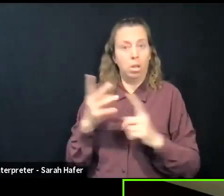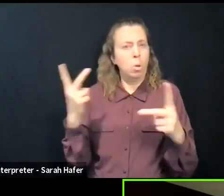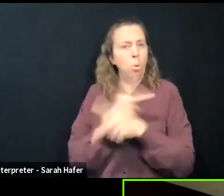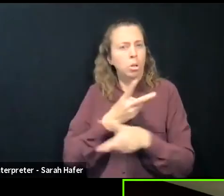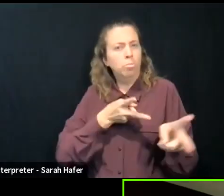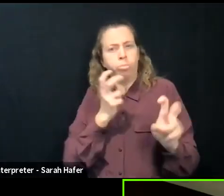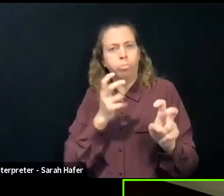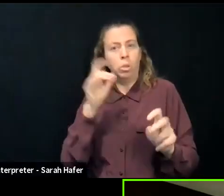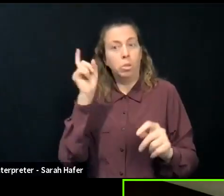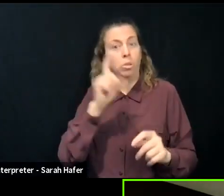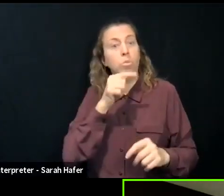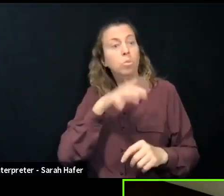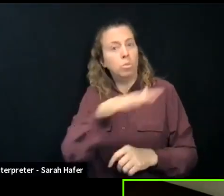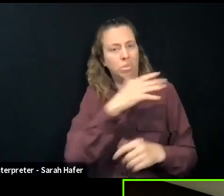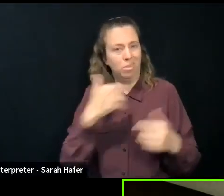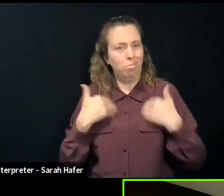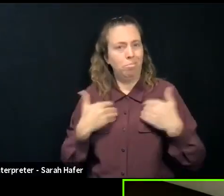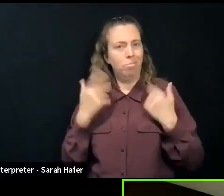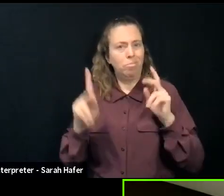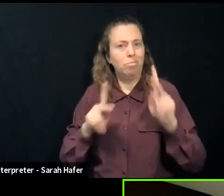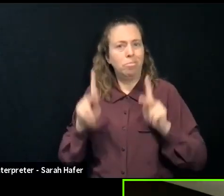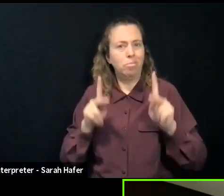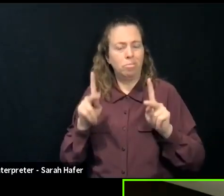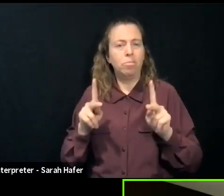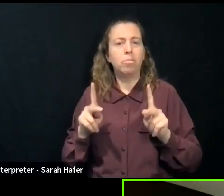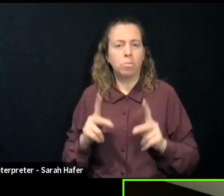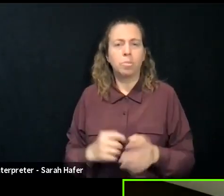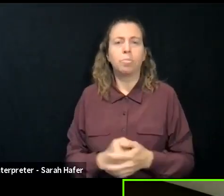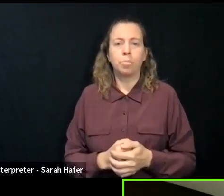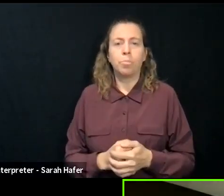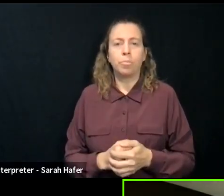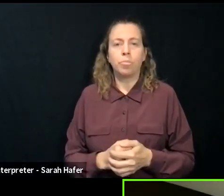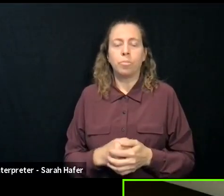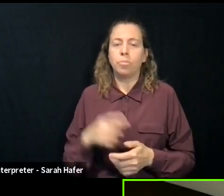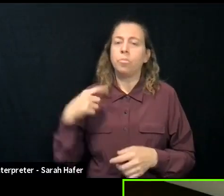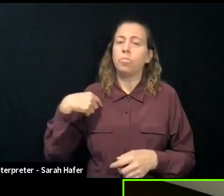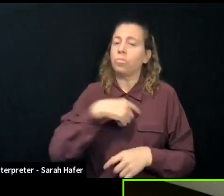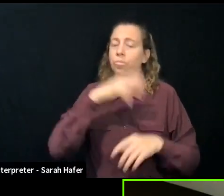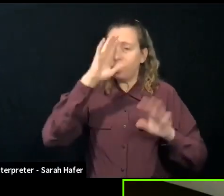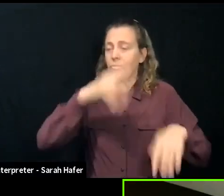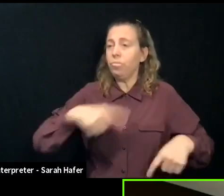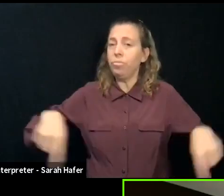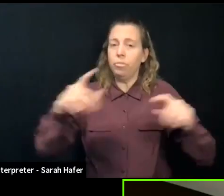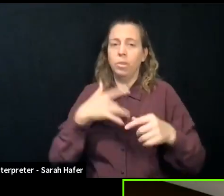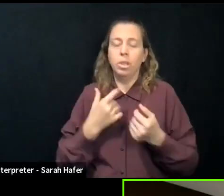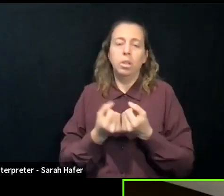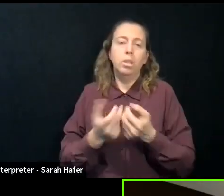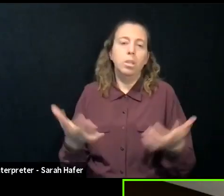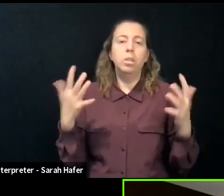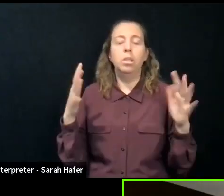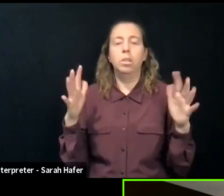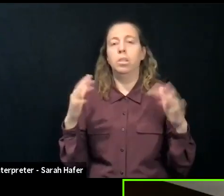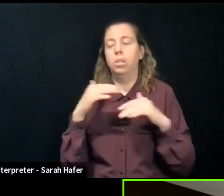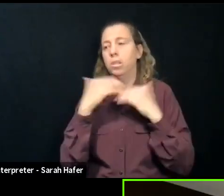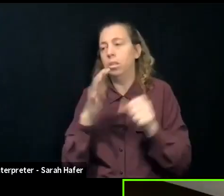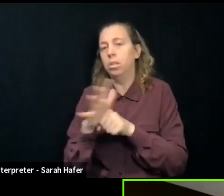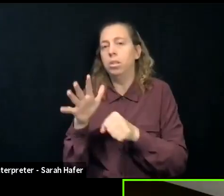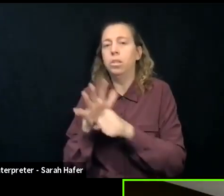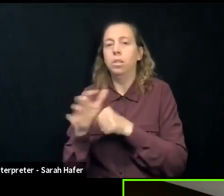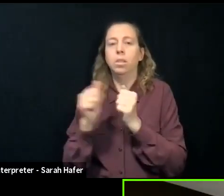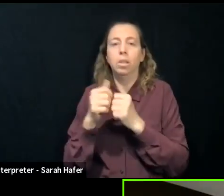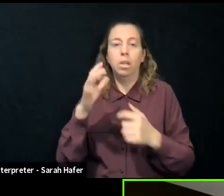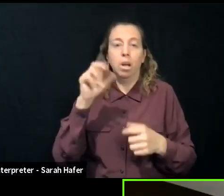we are all tired of fighting COVID, it's more important than ever to remain vigilant, to wear face